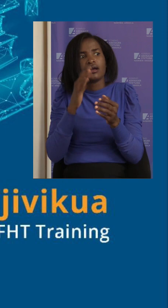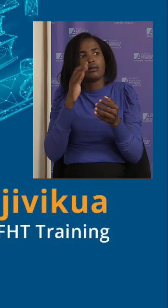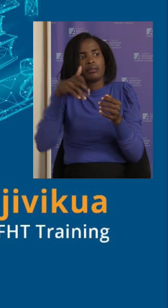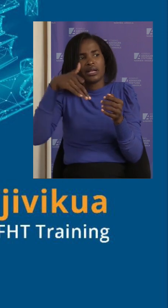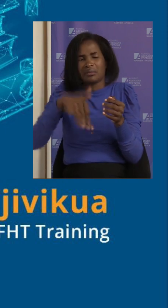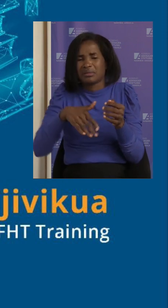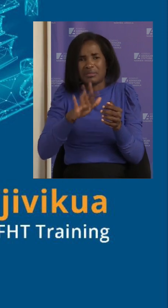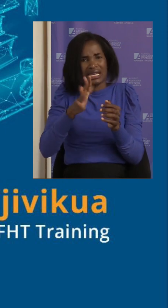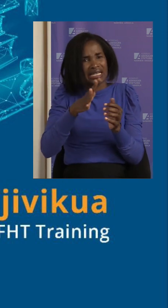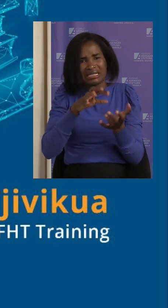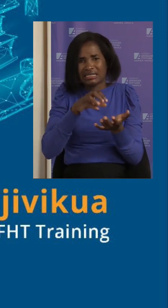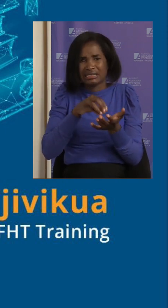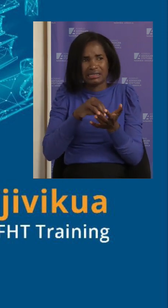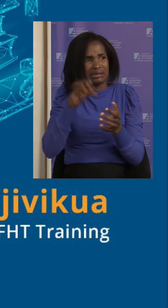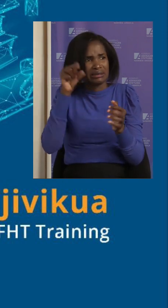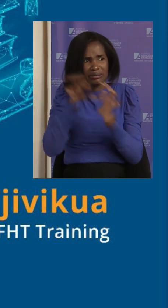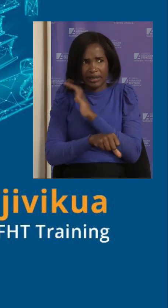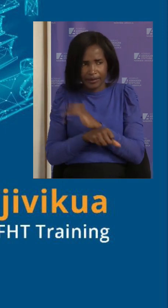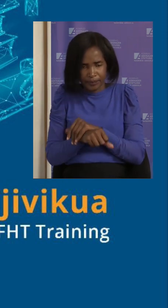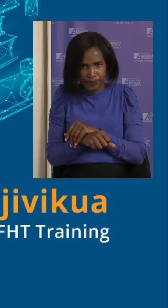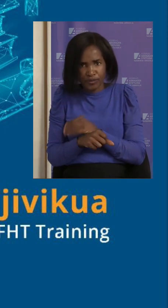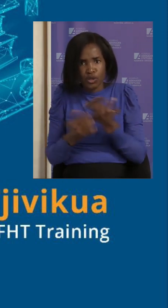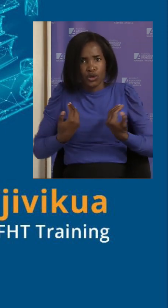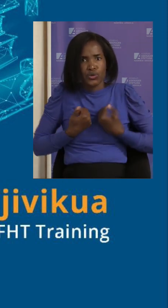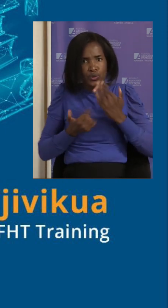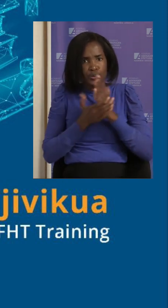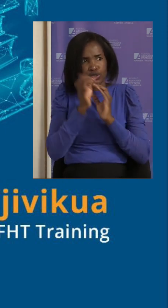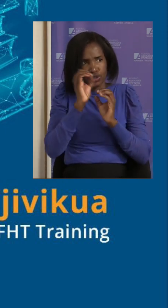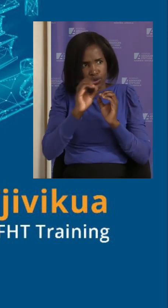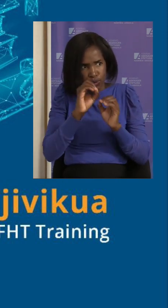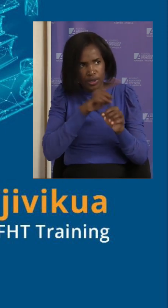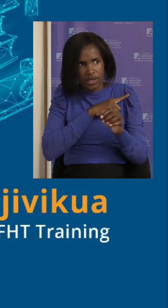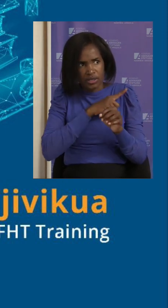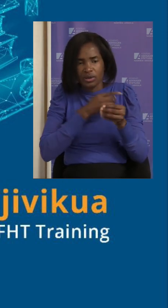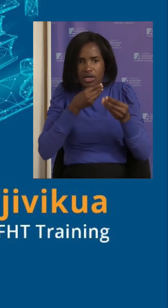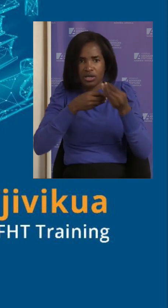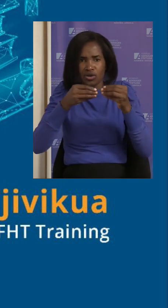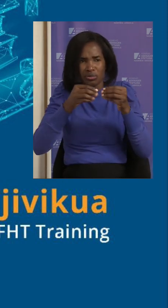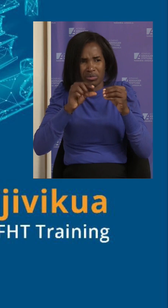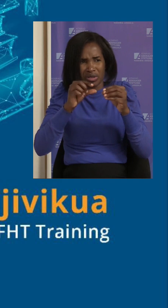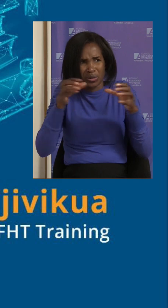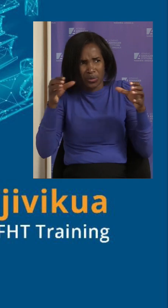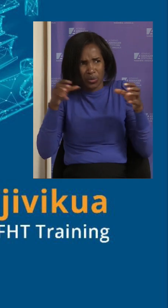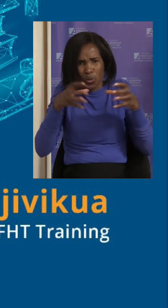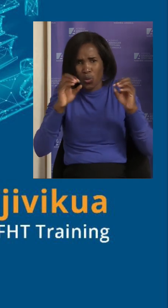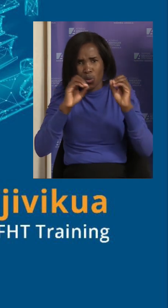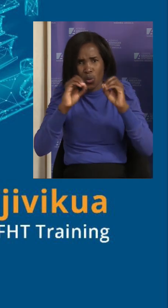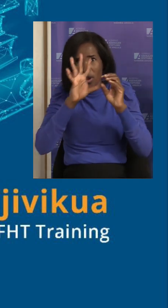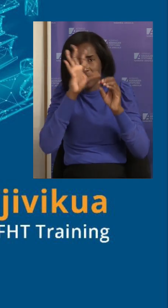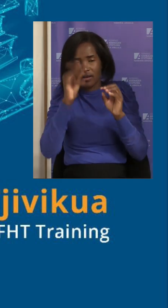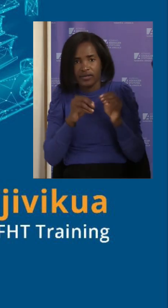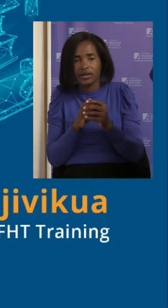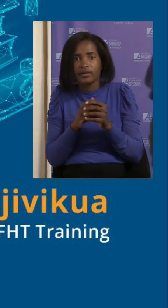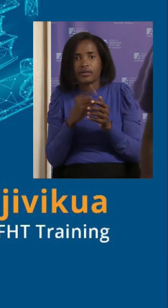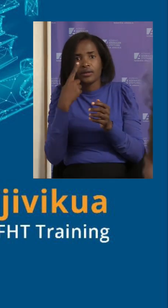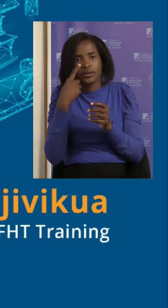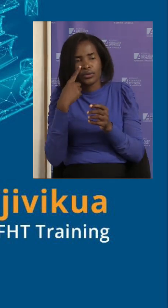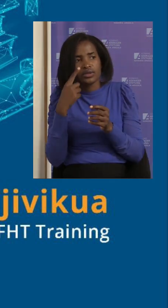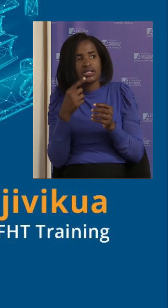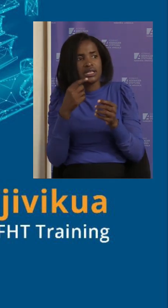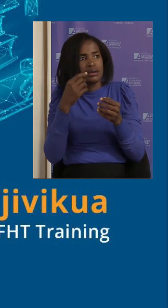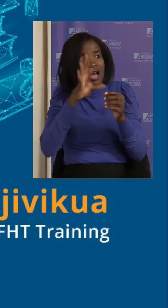Namibia. The lack of skills among youth contributes to low economic growth in Africa, which manifested itself in low